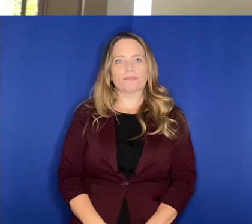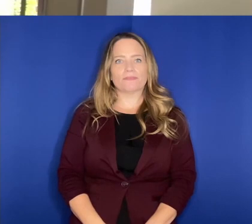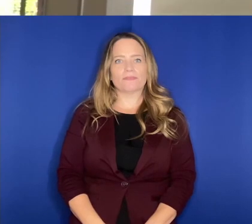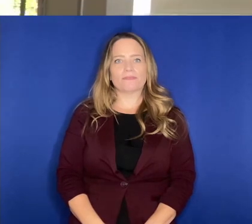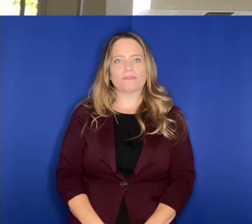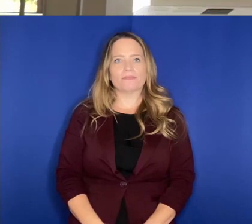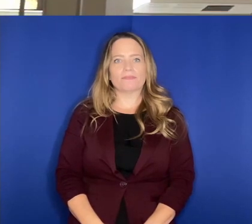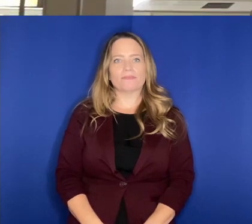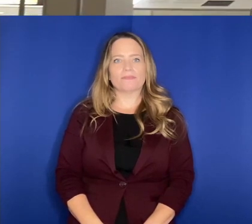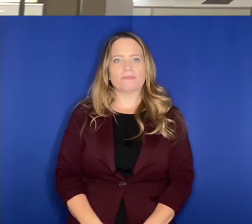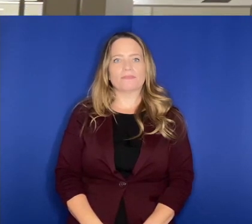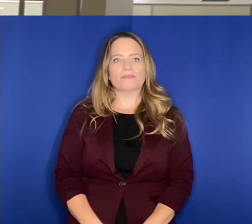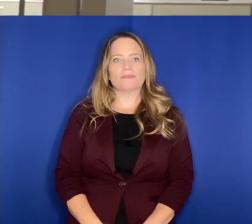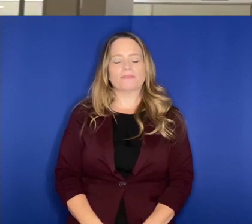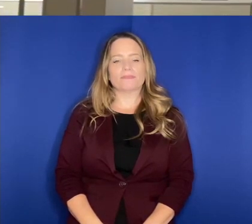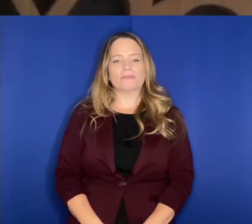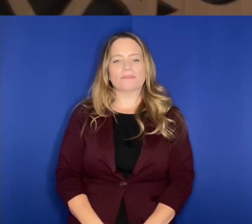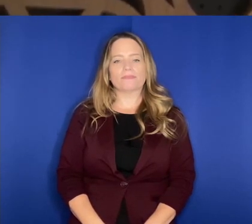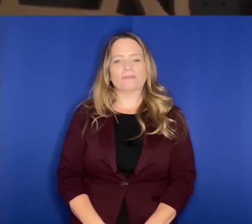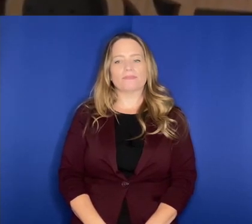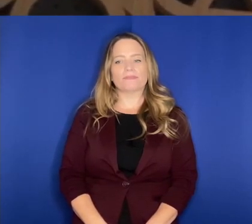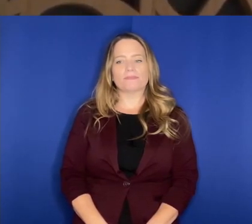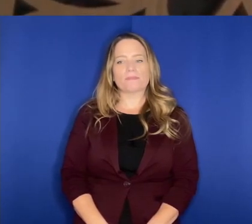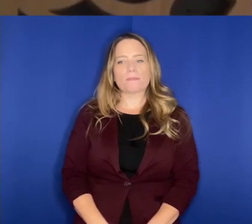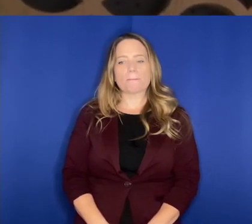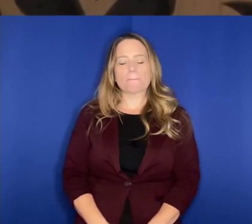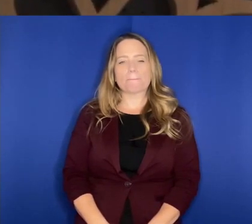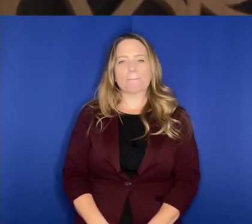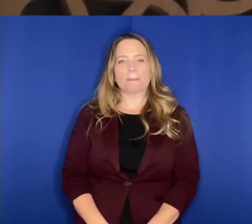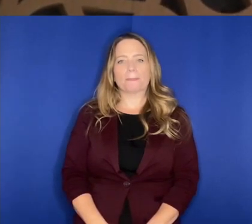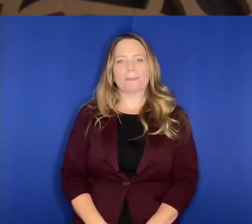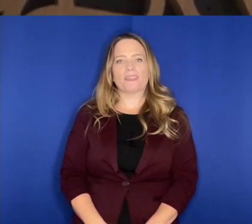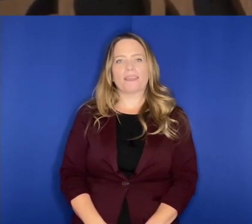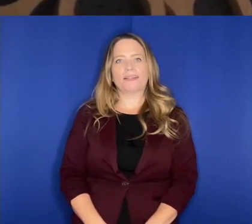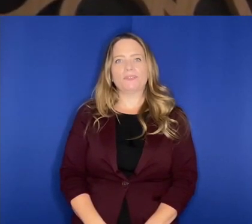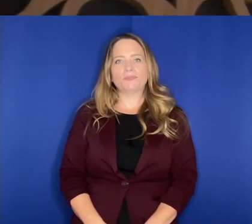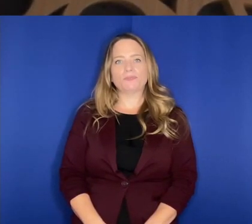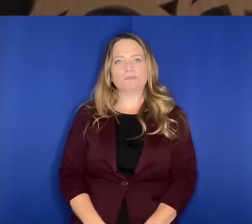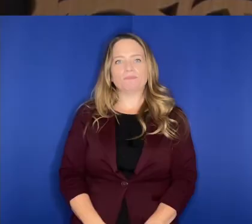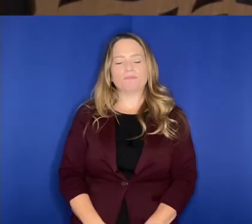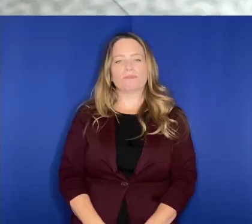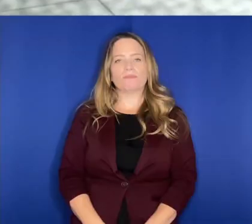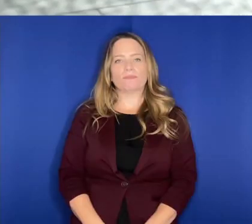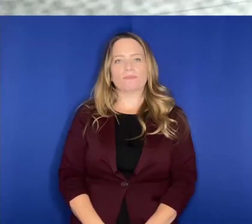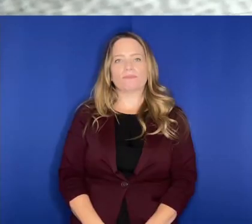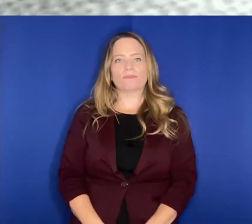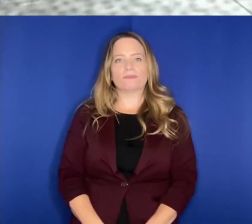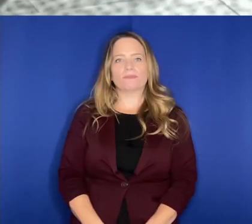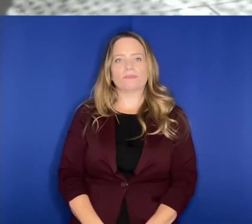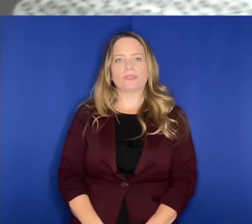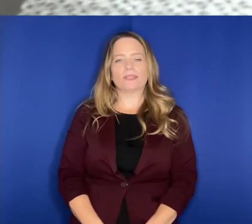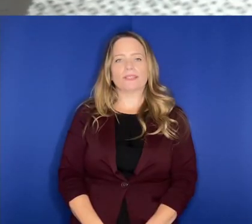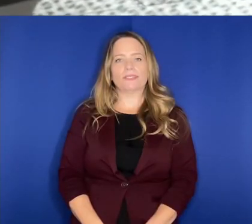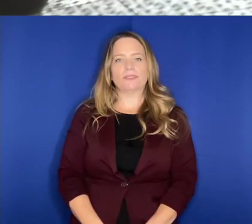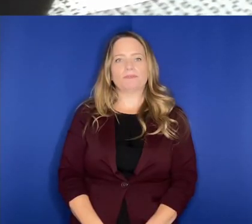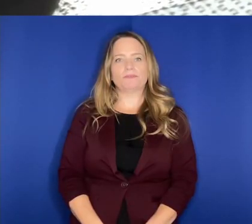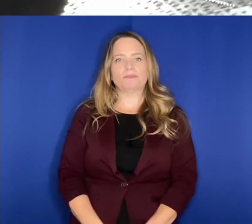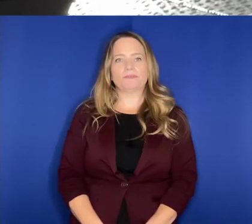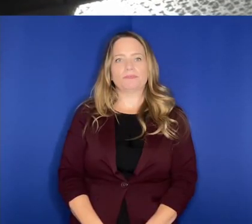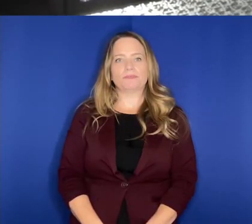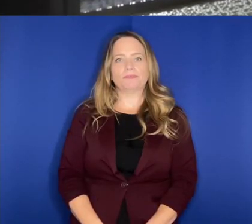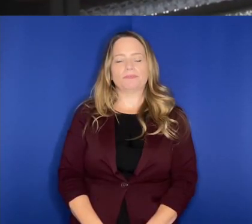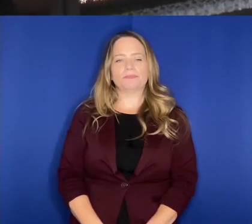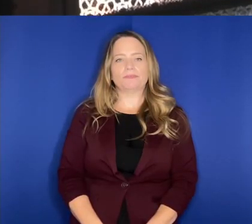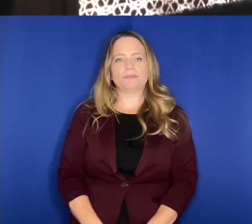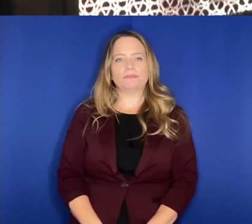d'avoir anticipé, il y a de cela au moins 15 ans, le besoin de promouvoir le respect de la diversité